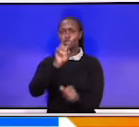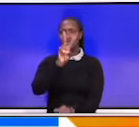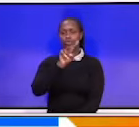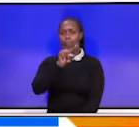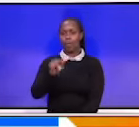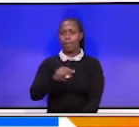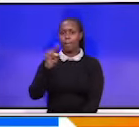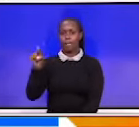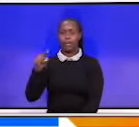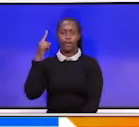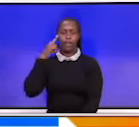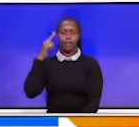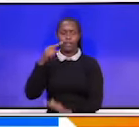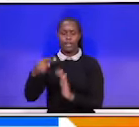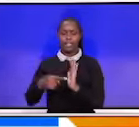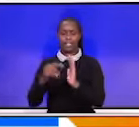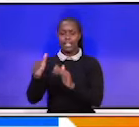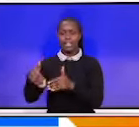endeavor.